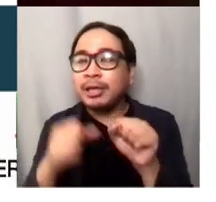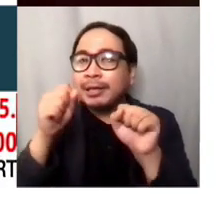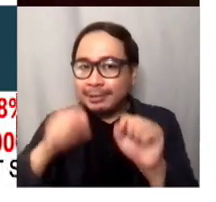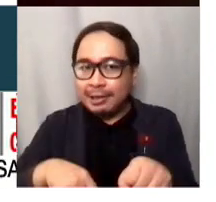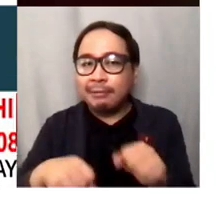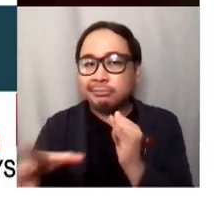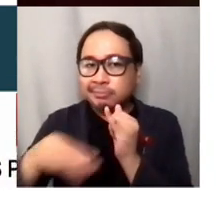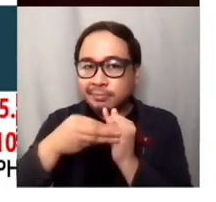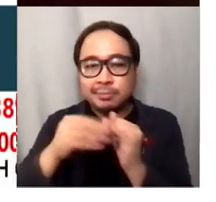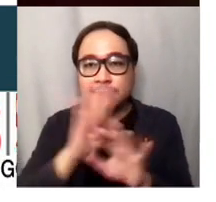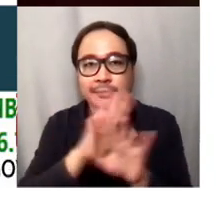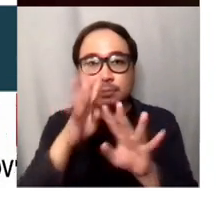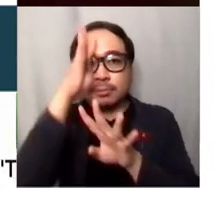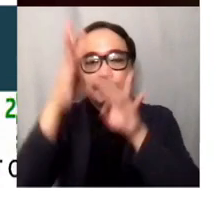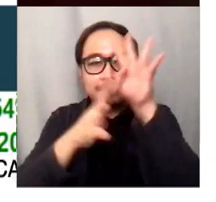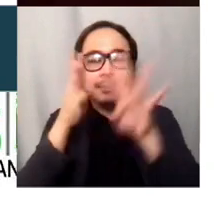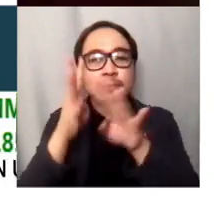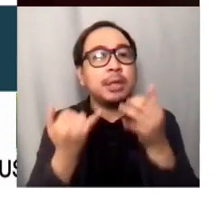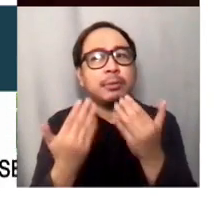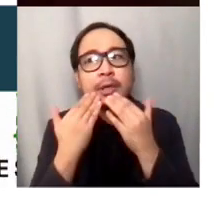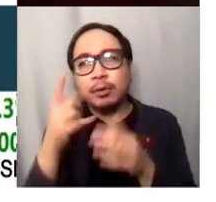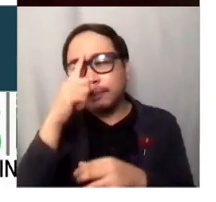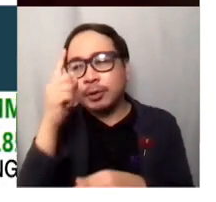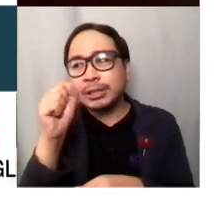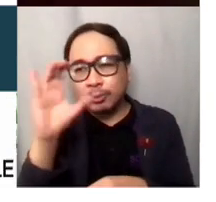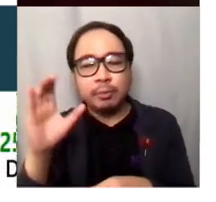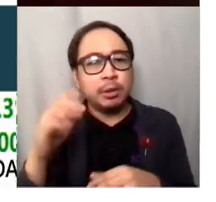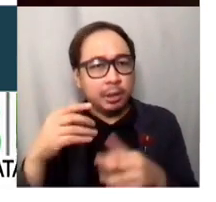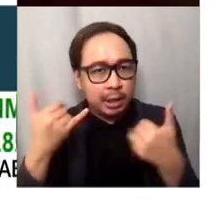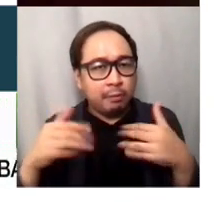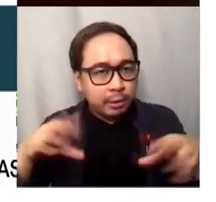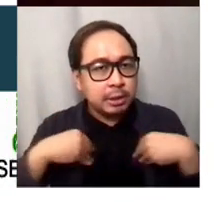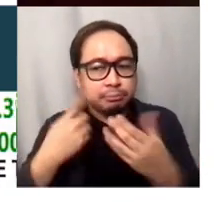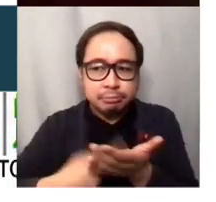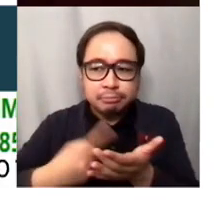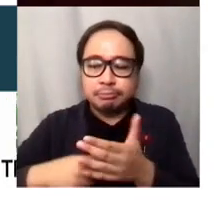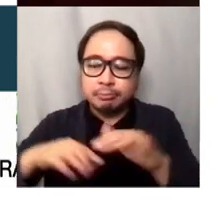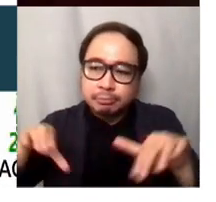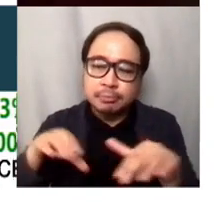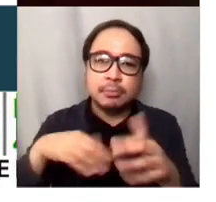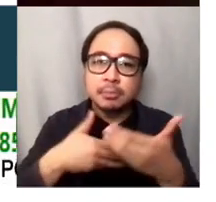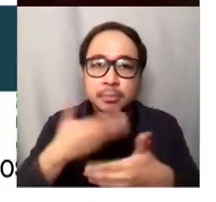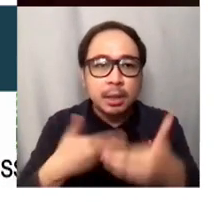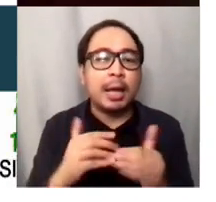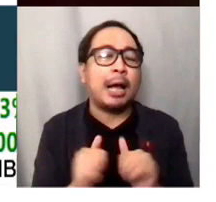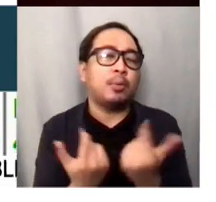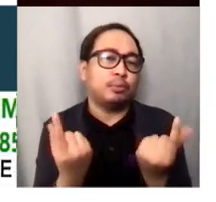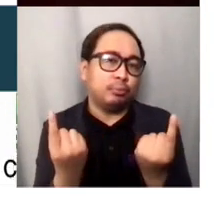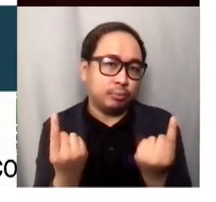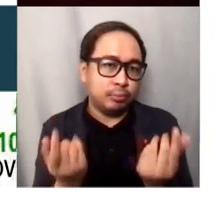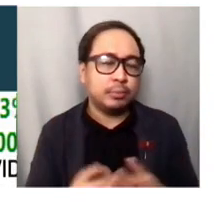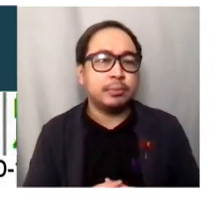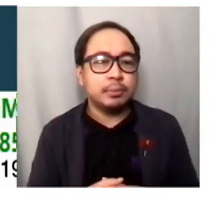thankful that the Supreme Court has acted on it. They're now deliberating the details and how they can do it. talking